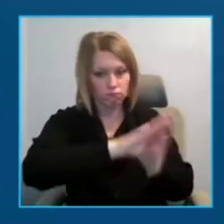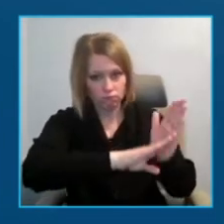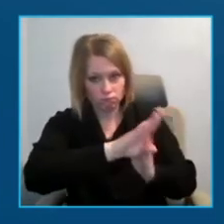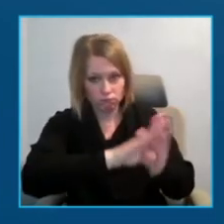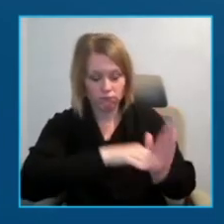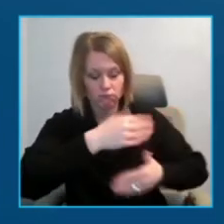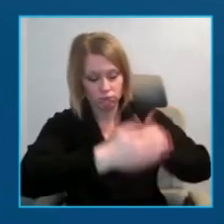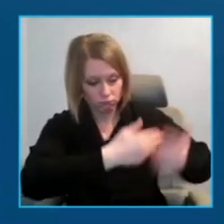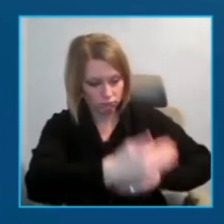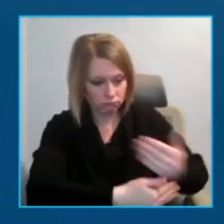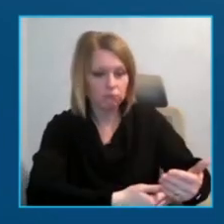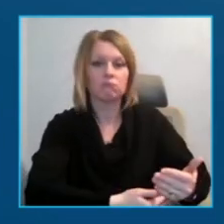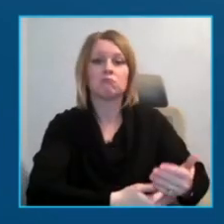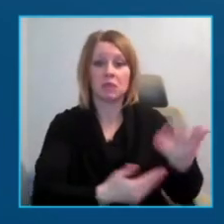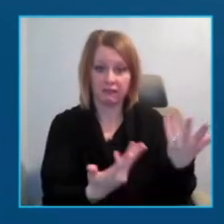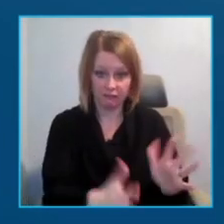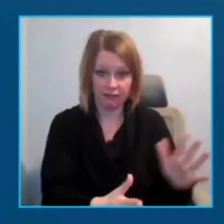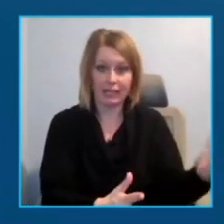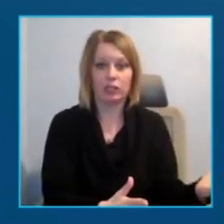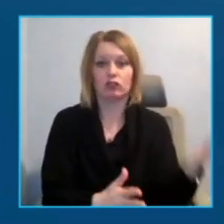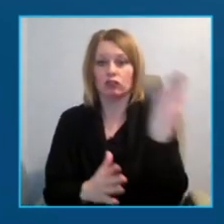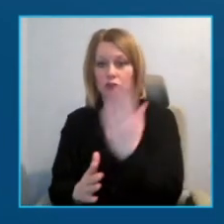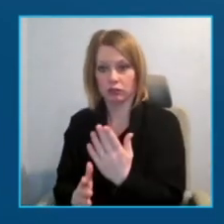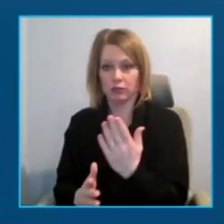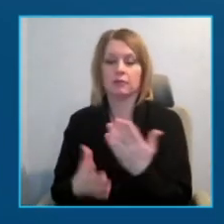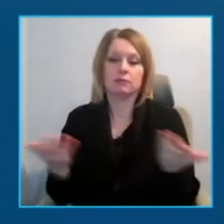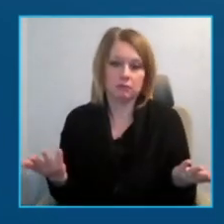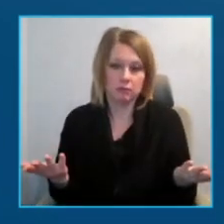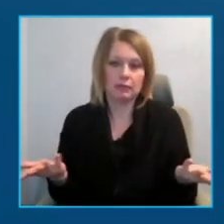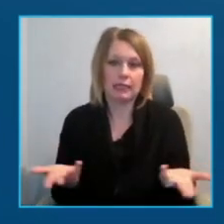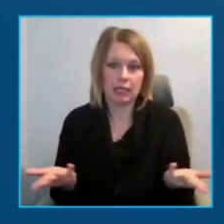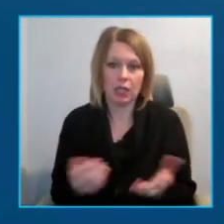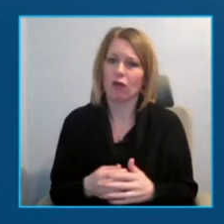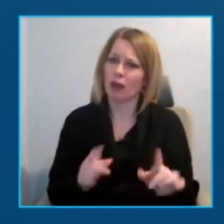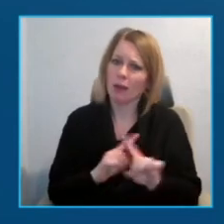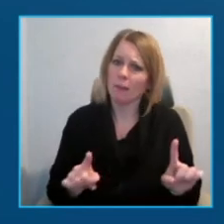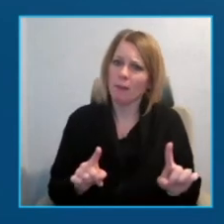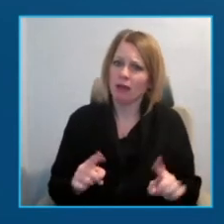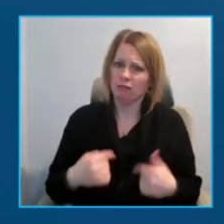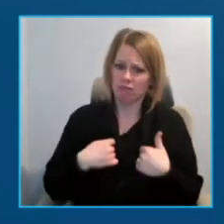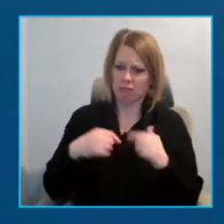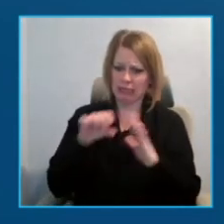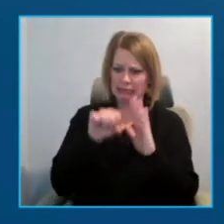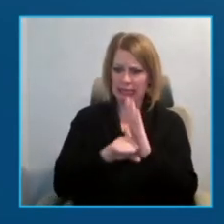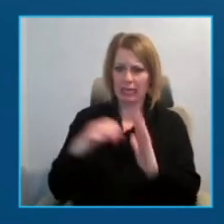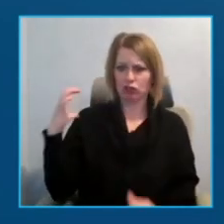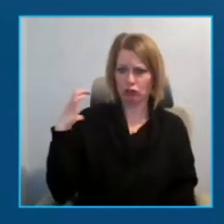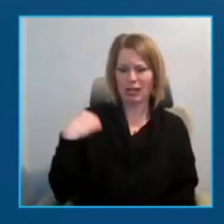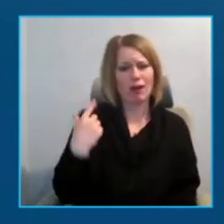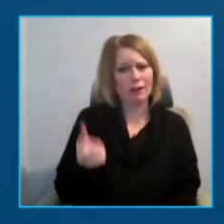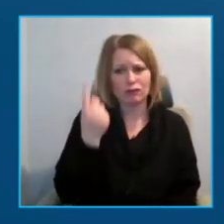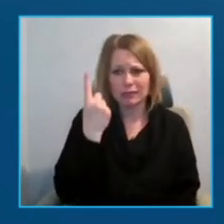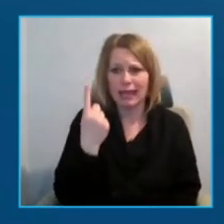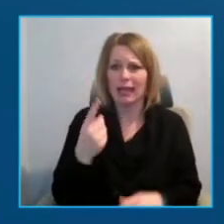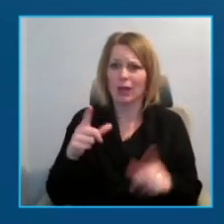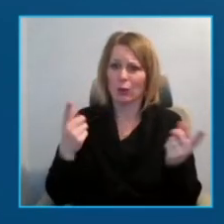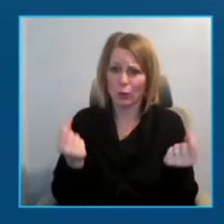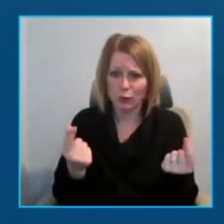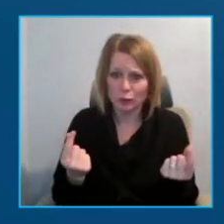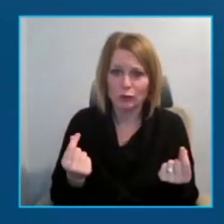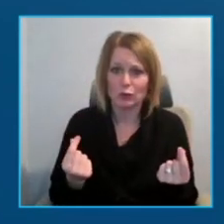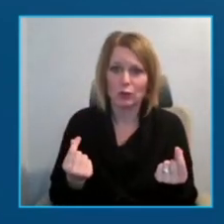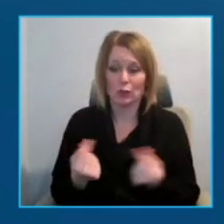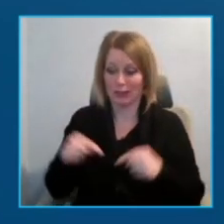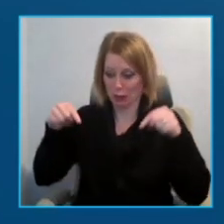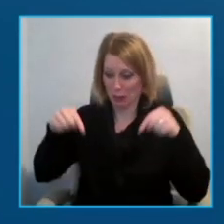as a state party chair, I appreciate everything that has to be done when you go back to your state after you leave this